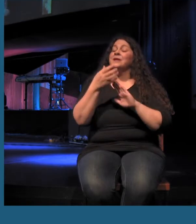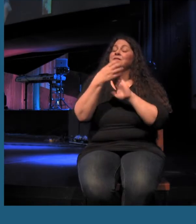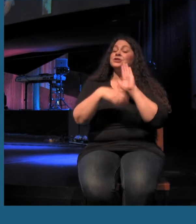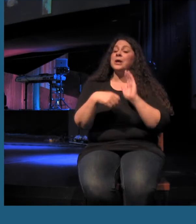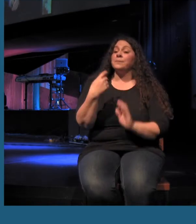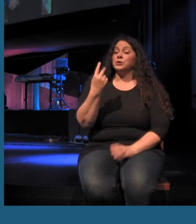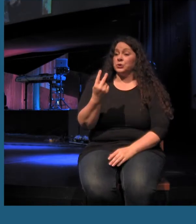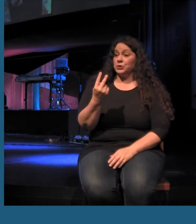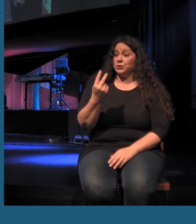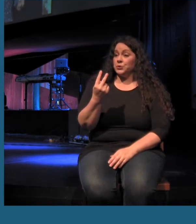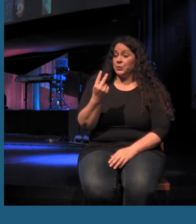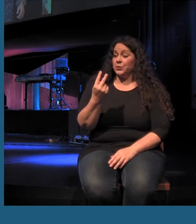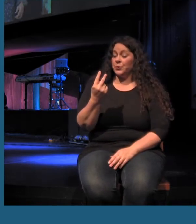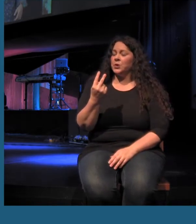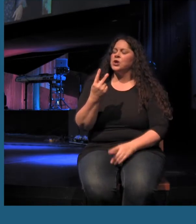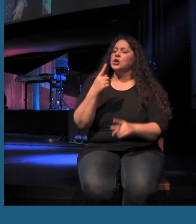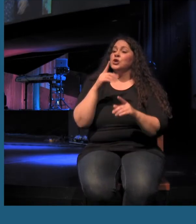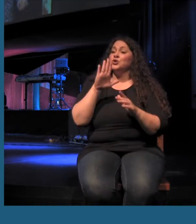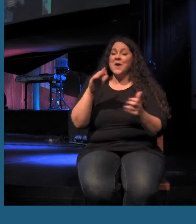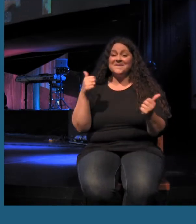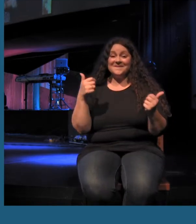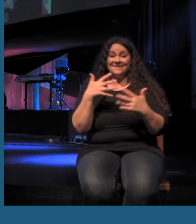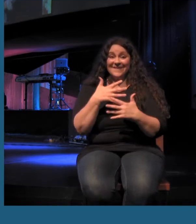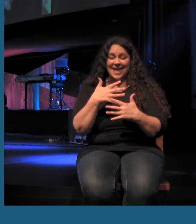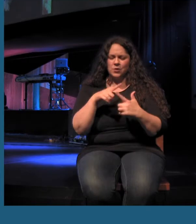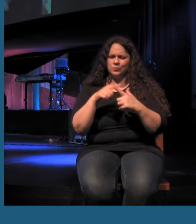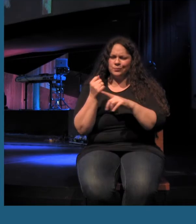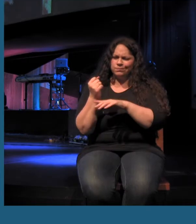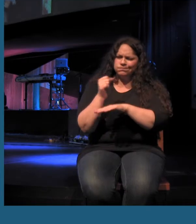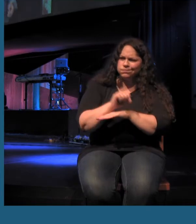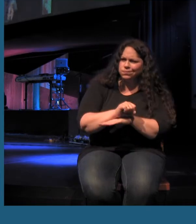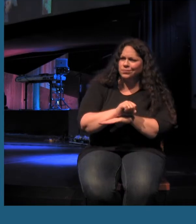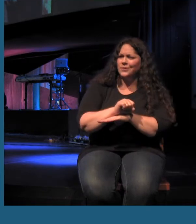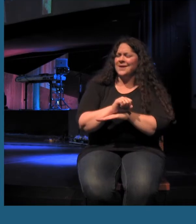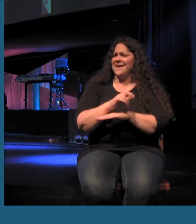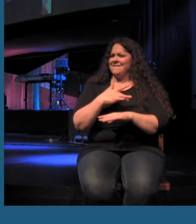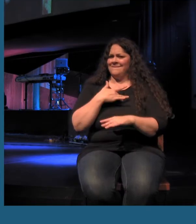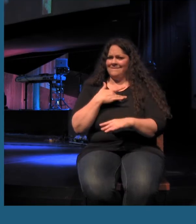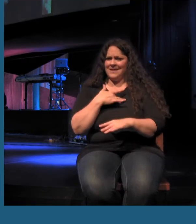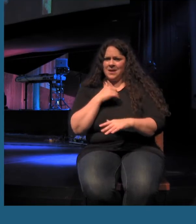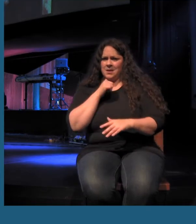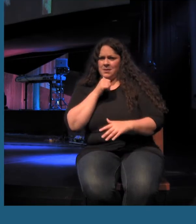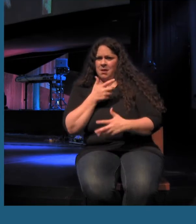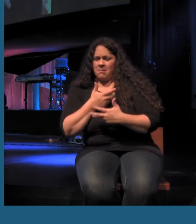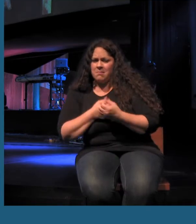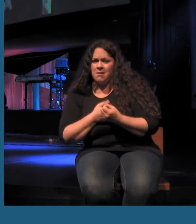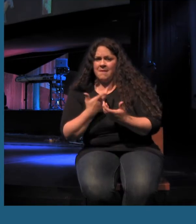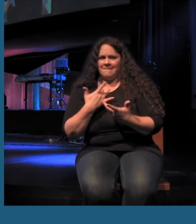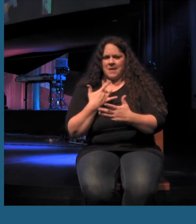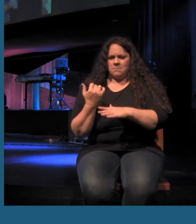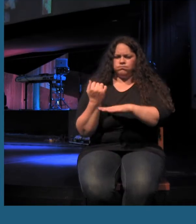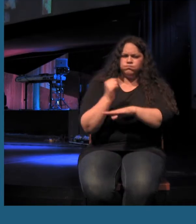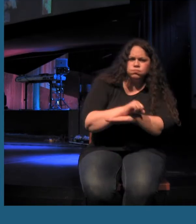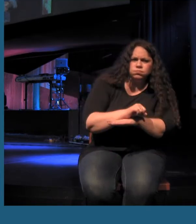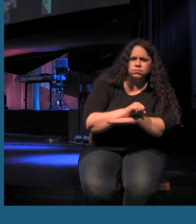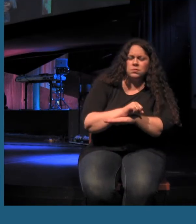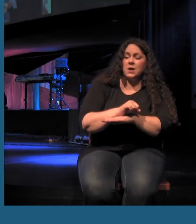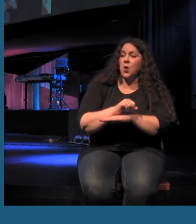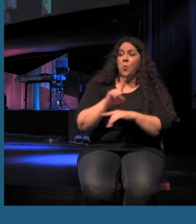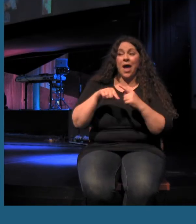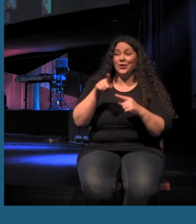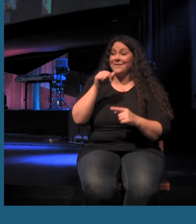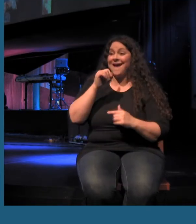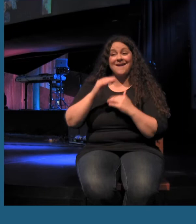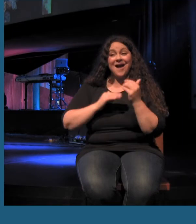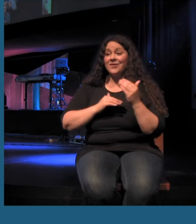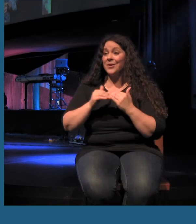about taking a step, overcoming fear, overcoming insecurity, stepping out of our comfort zones, even